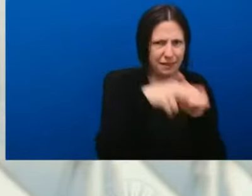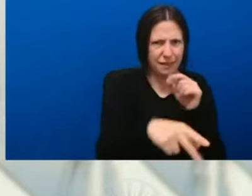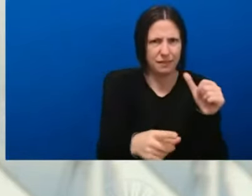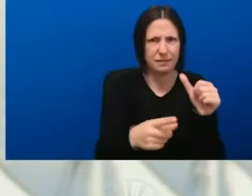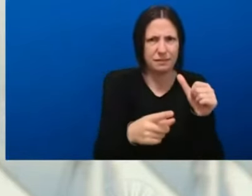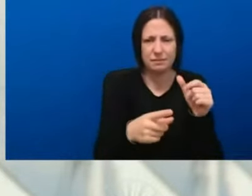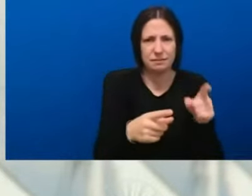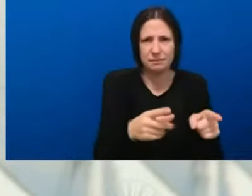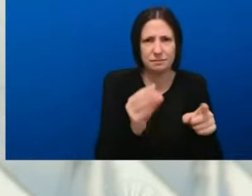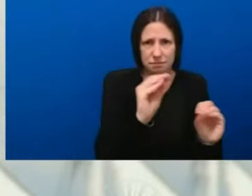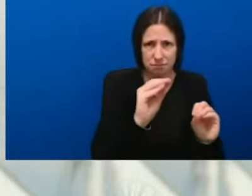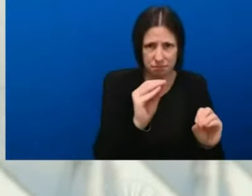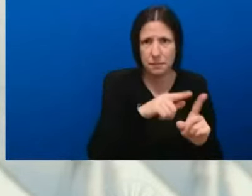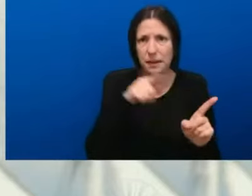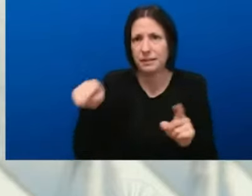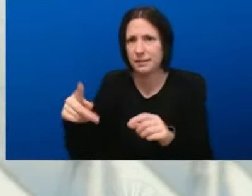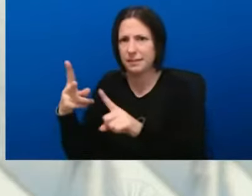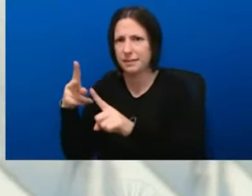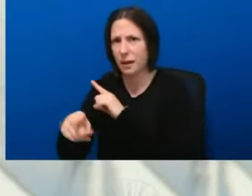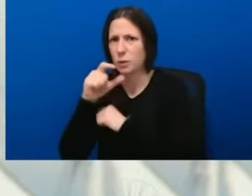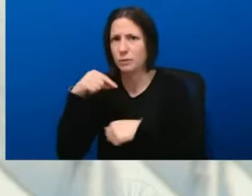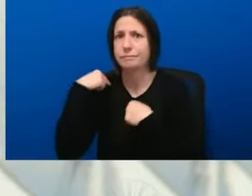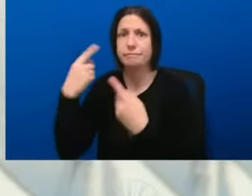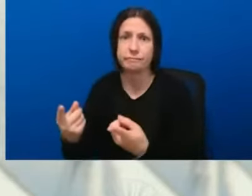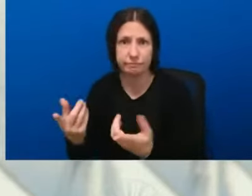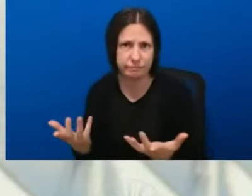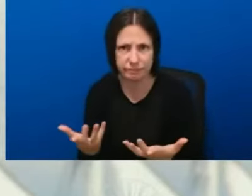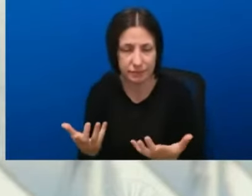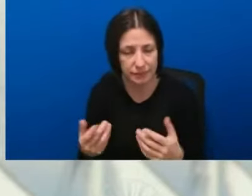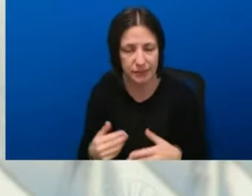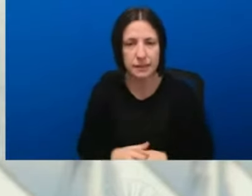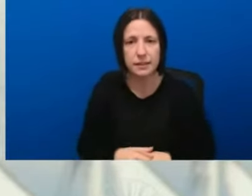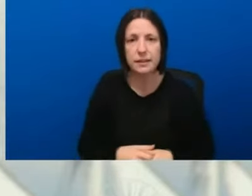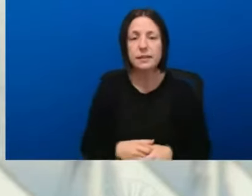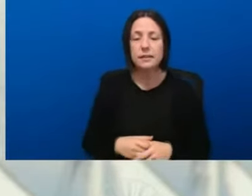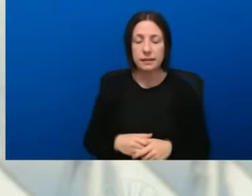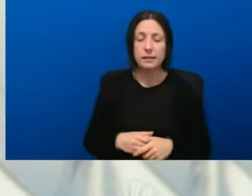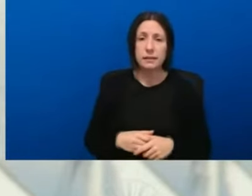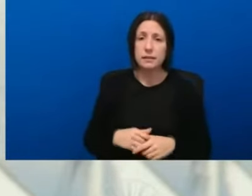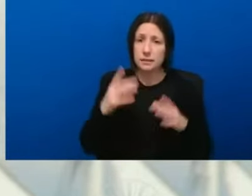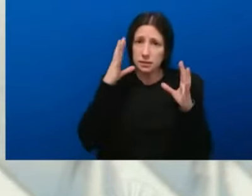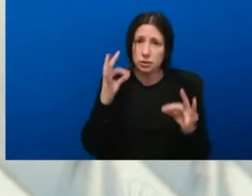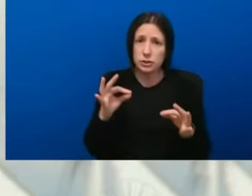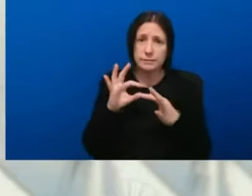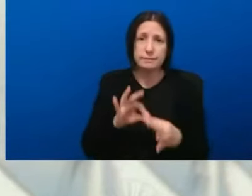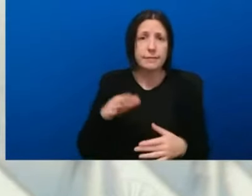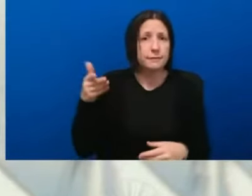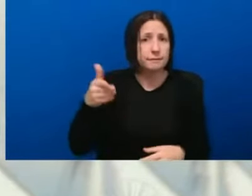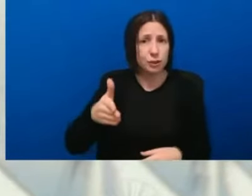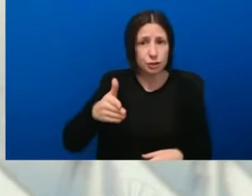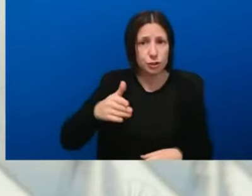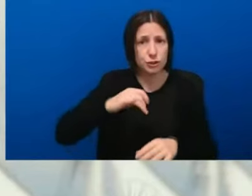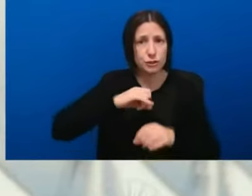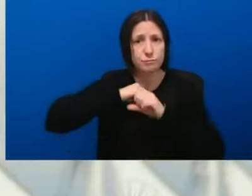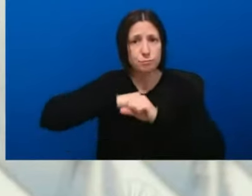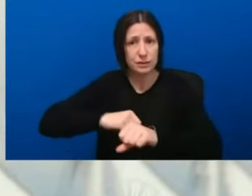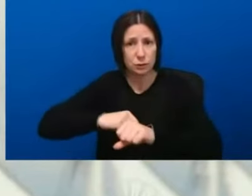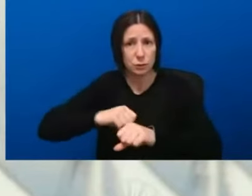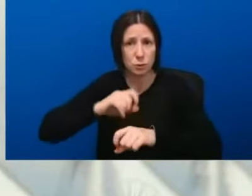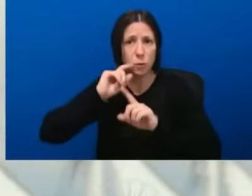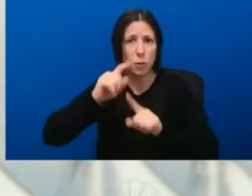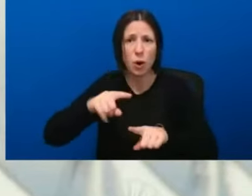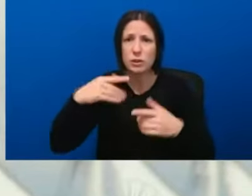The process by which the decision to issue a fish protection order is made is a lengthy one.